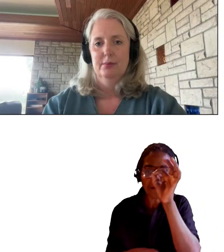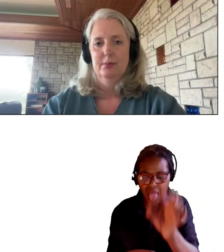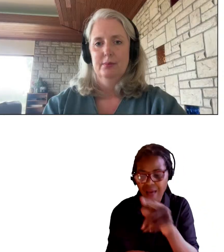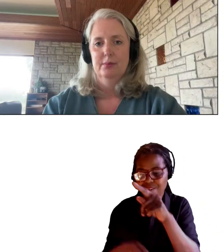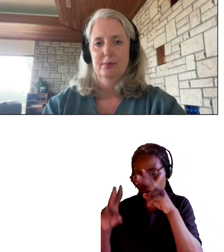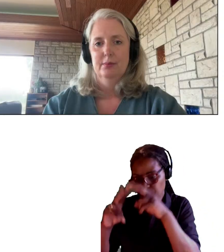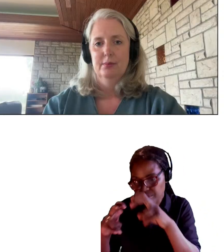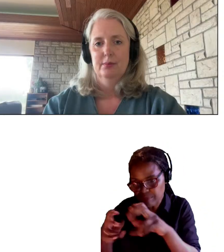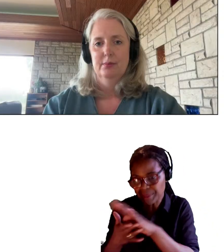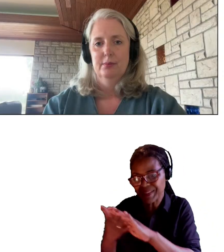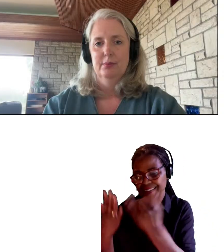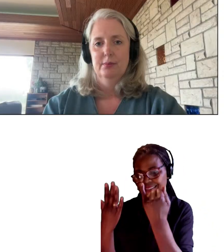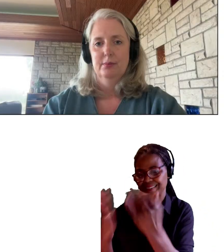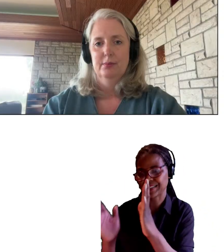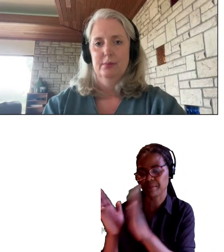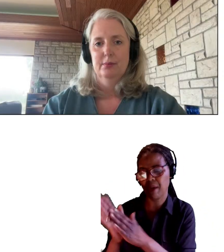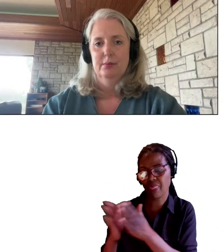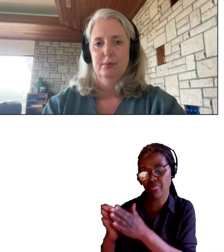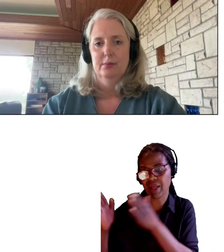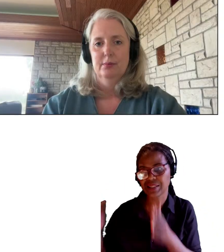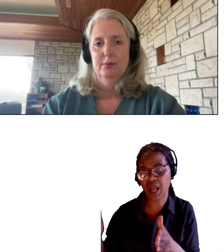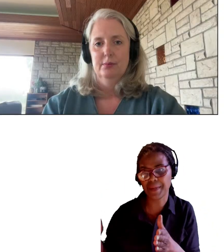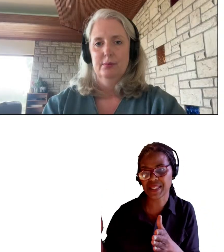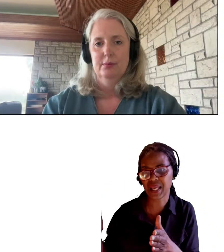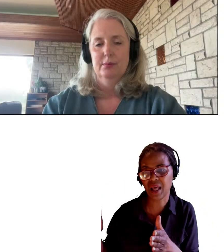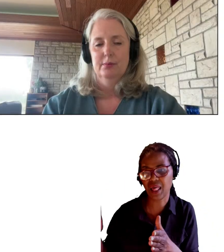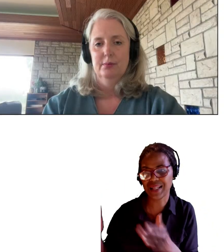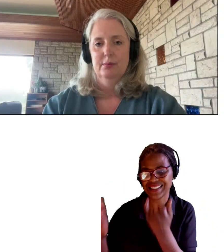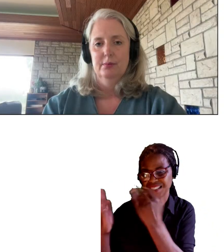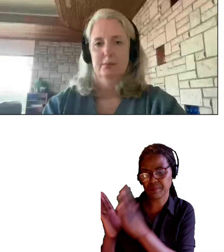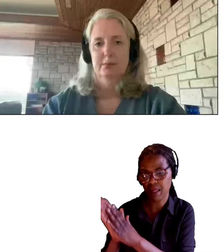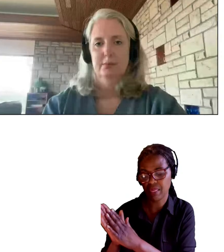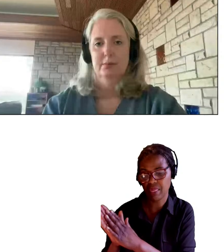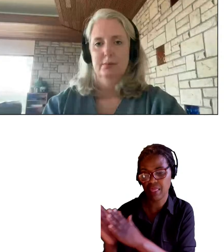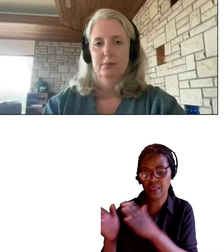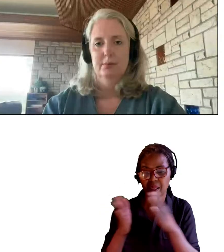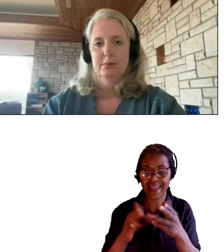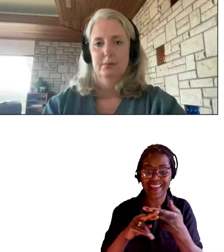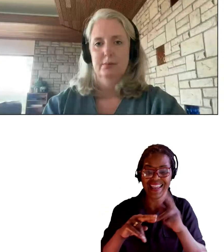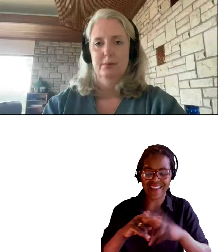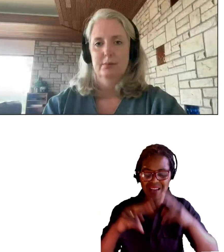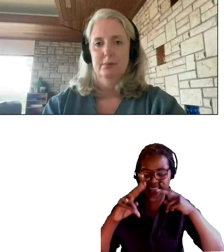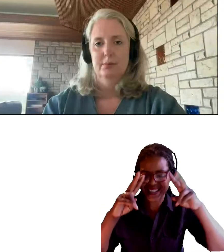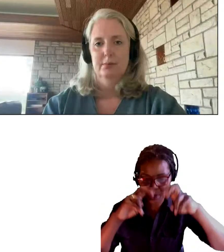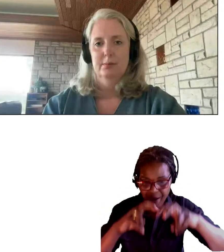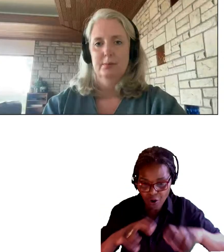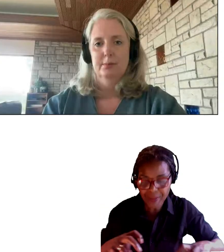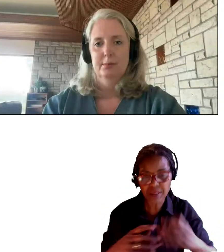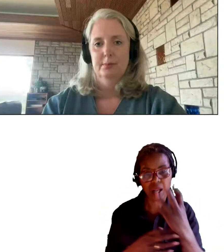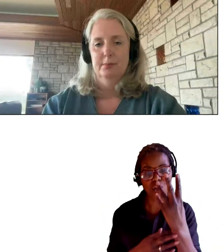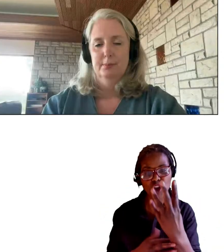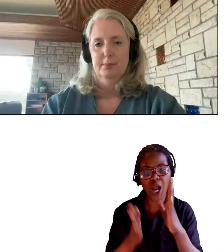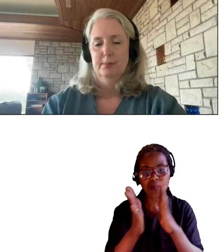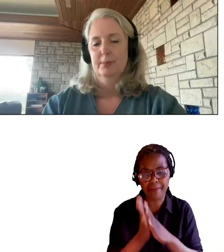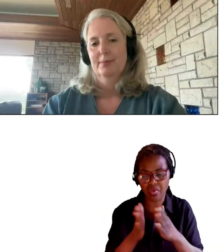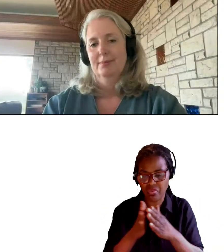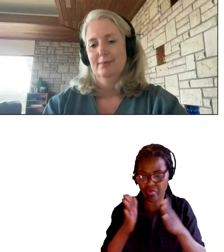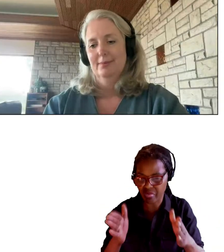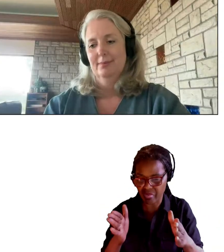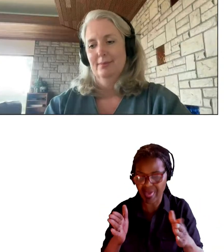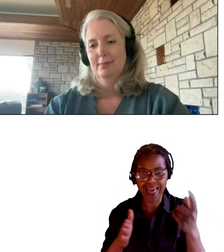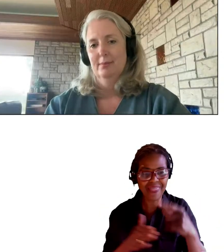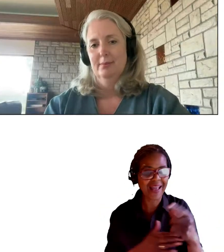6-month timescale. If you're applying for Experiment, that's 9 months, and Expand is for a year.